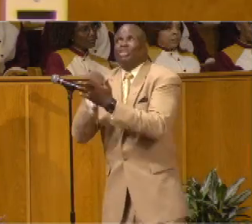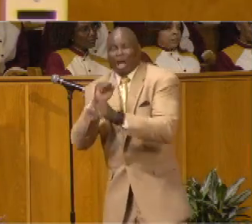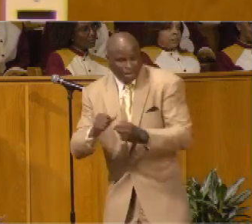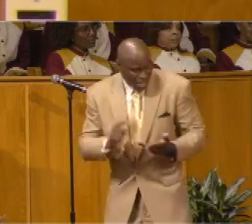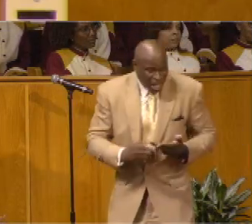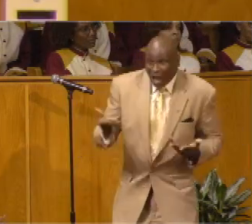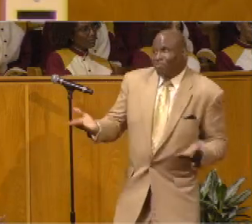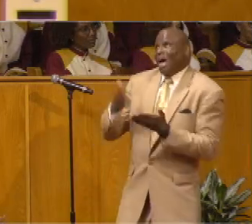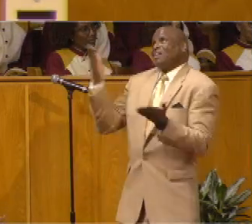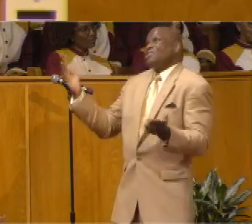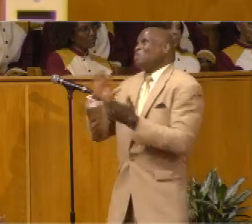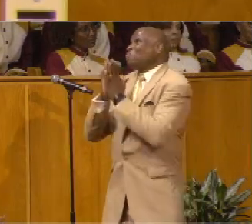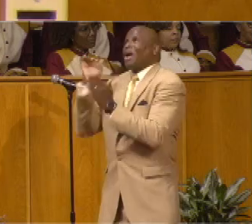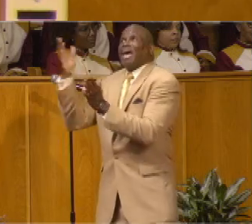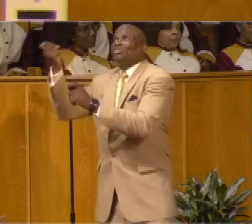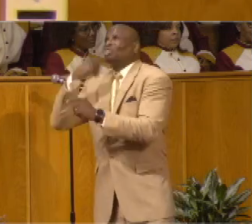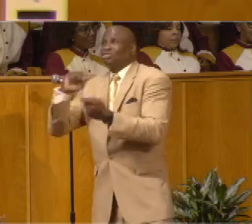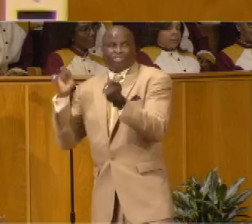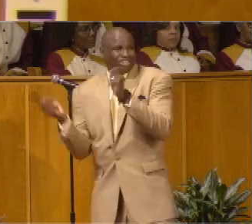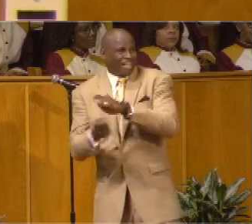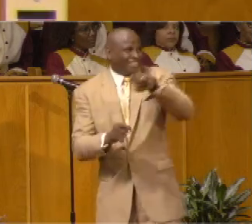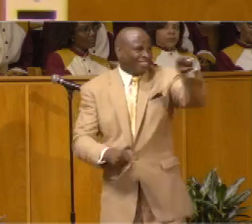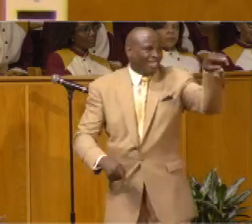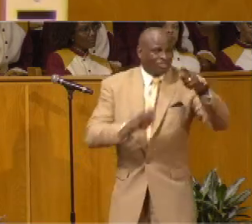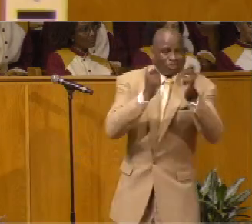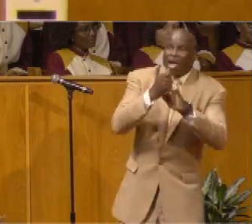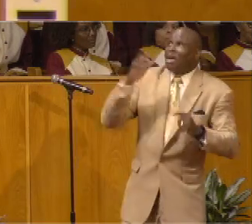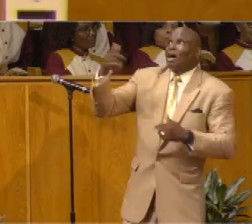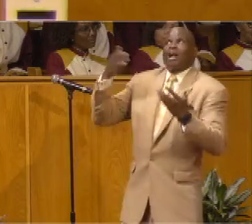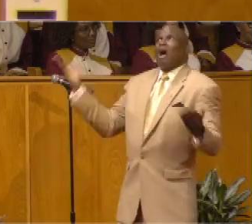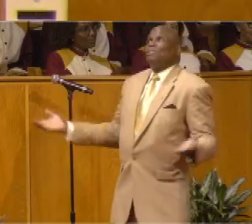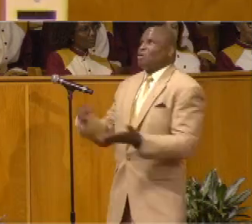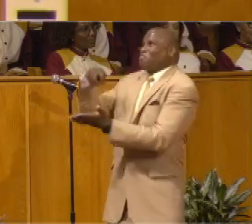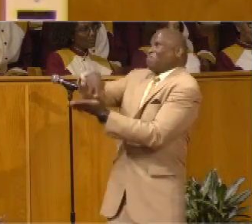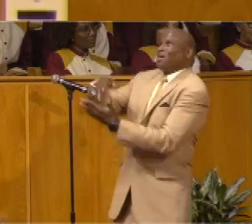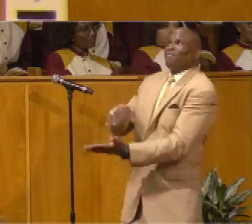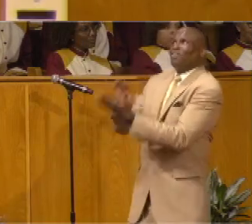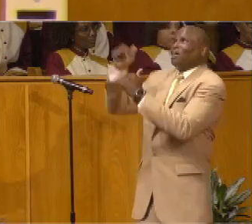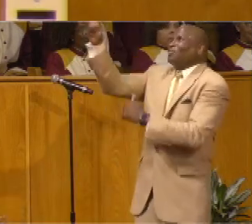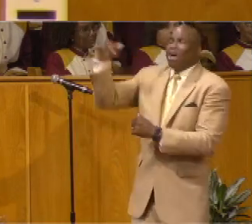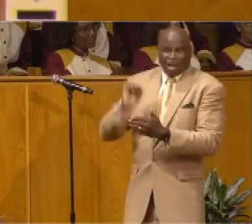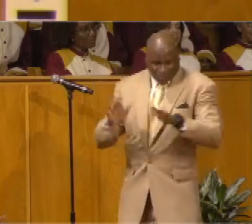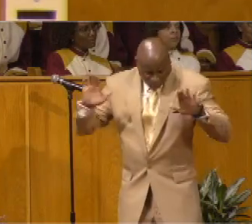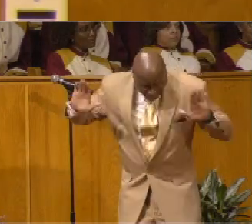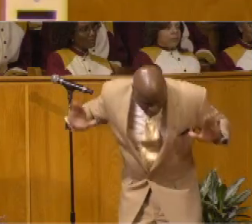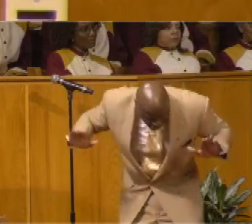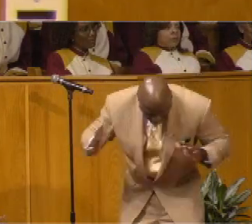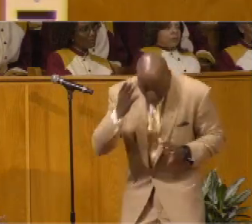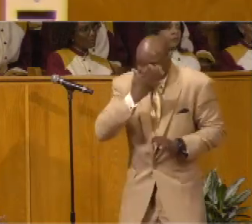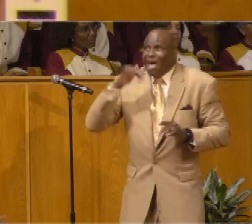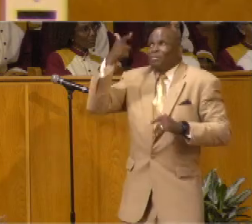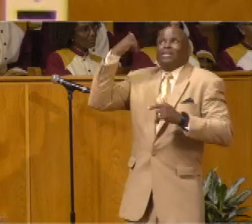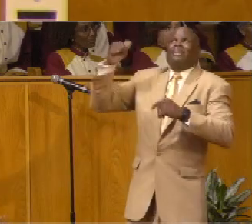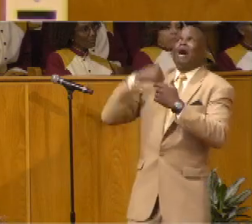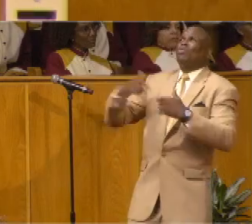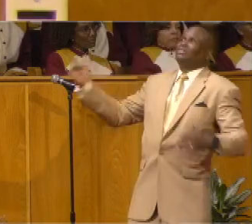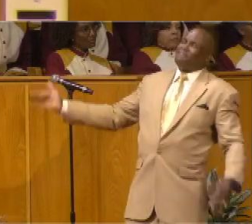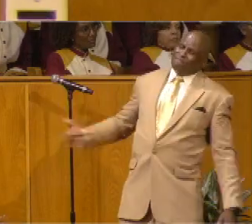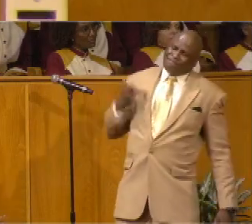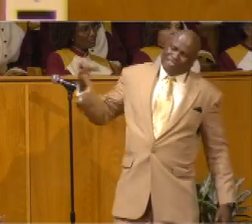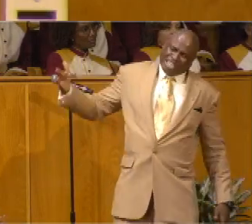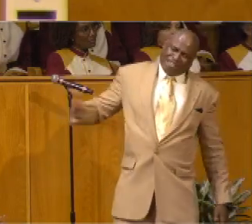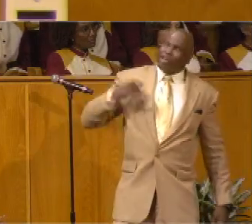not down here asking you to turn things around. God, I'm on my knees and laying on my face because I want to feel you